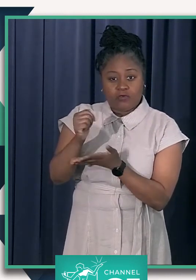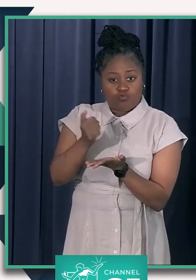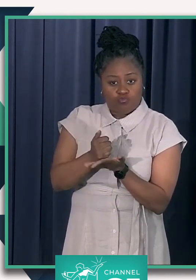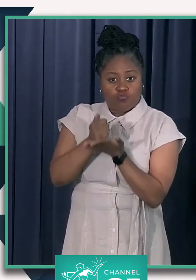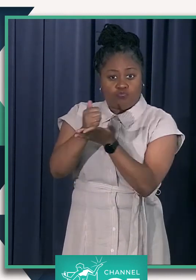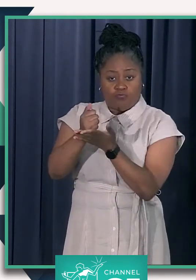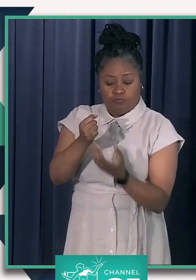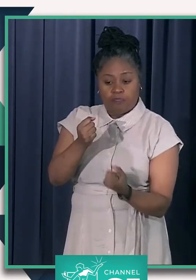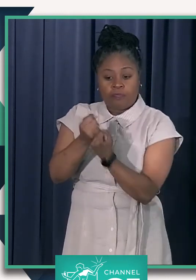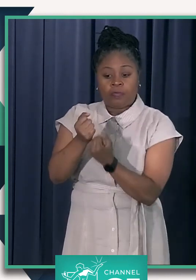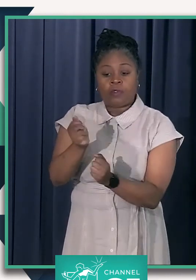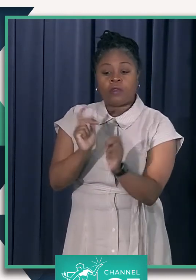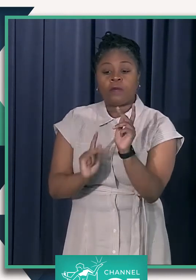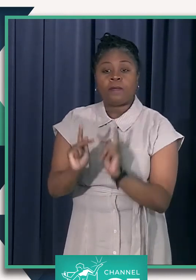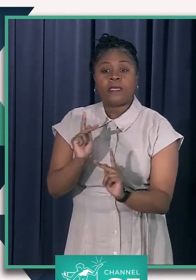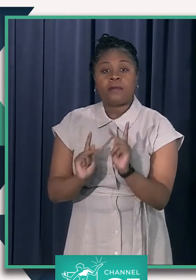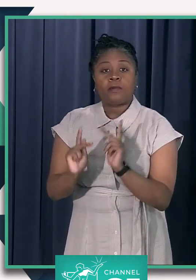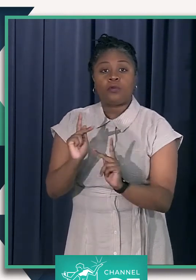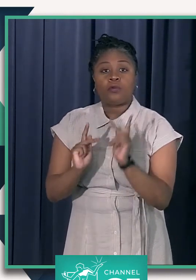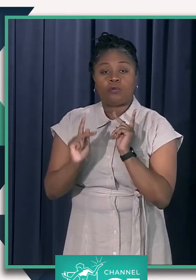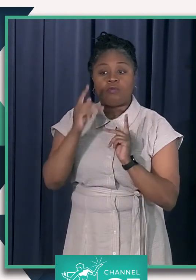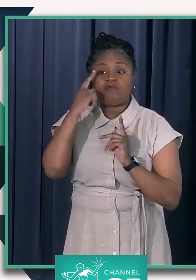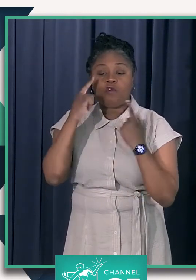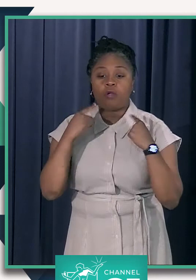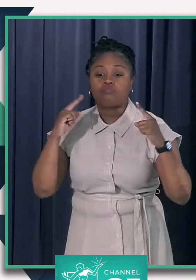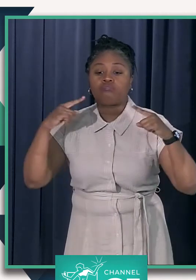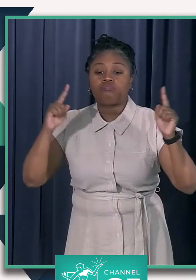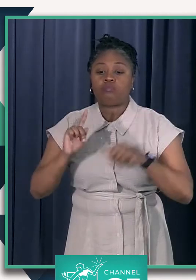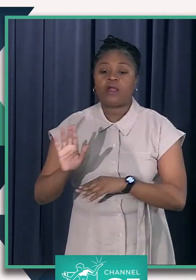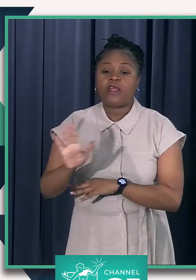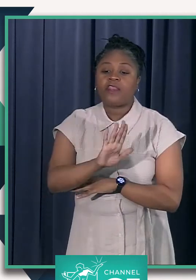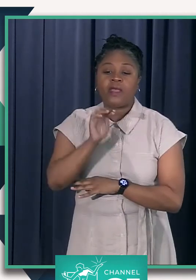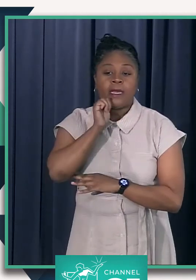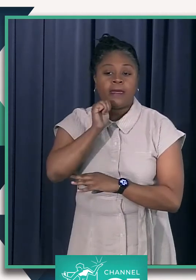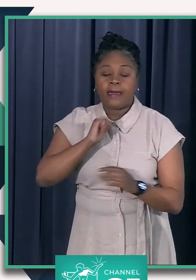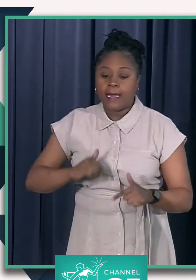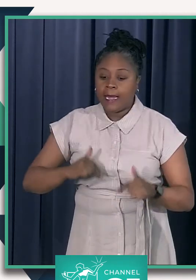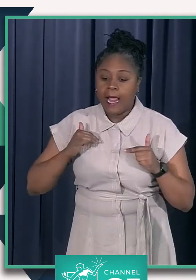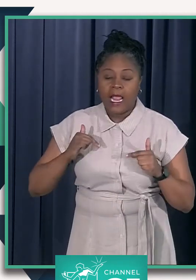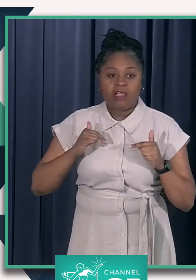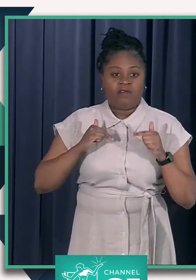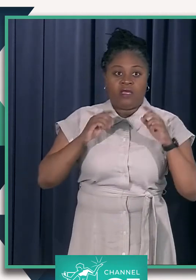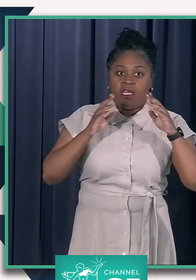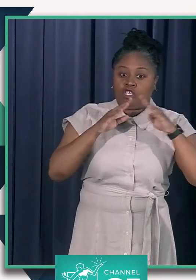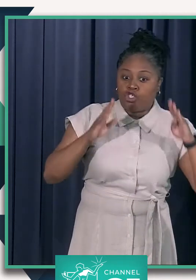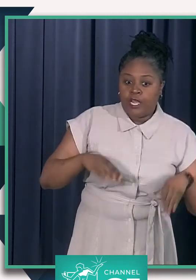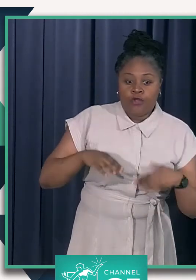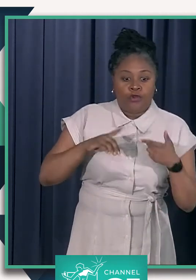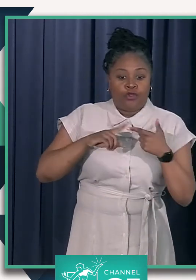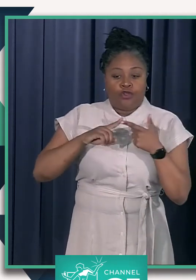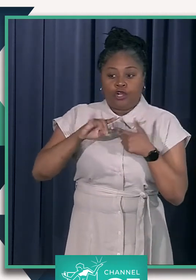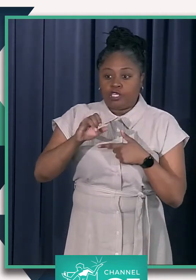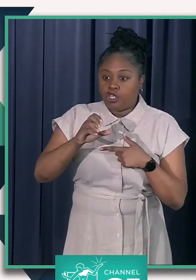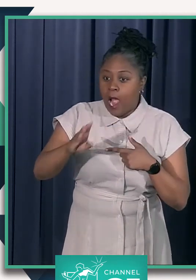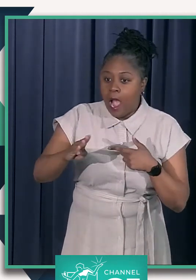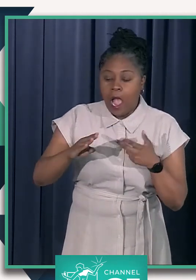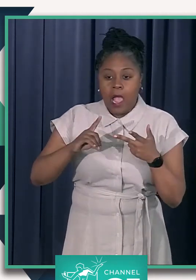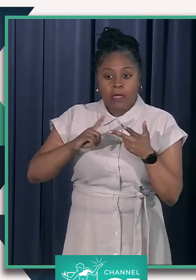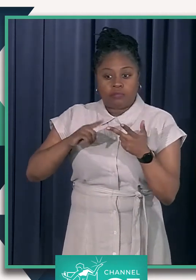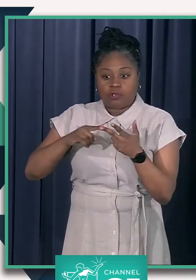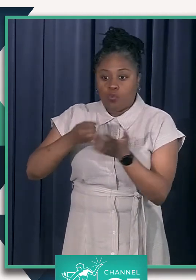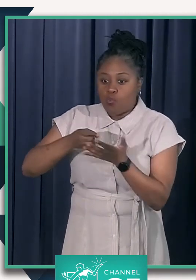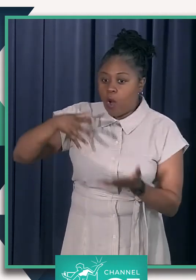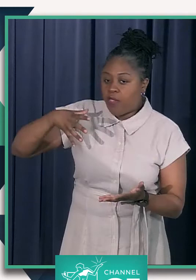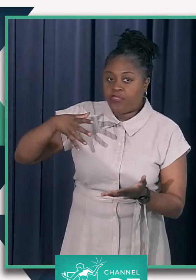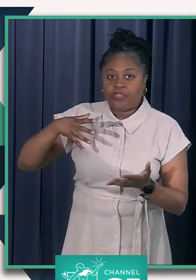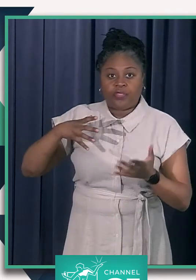things that they're trying to get done in their daily lives, shelter and jobs and wealth and so on. And so